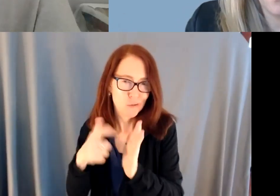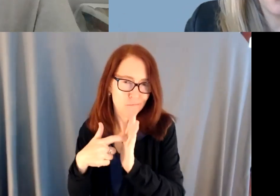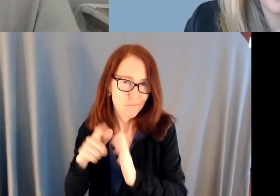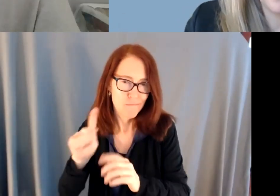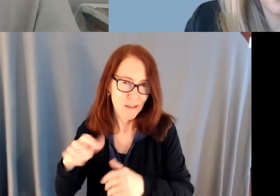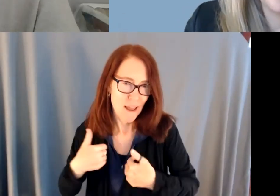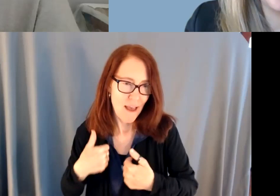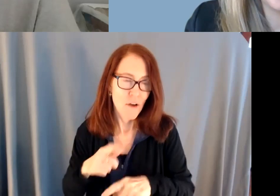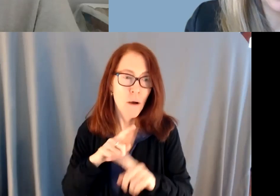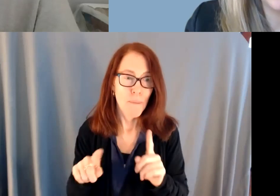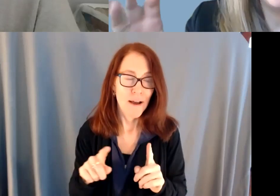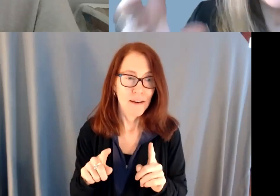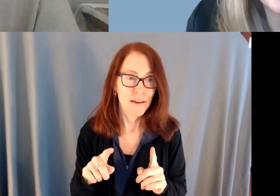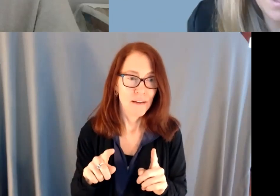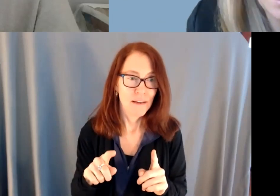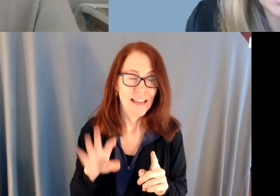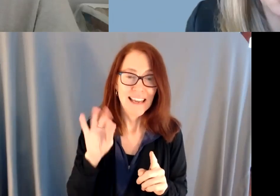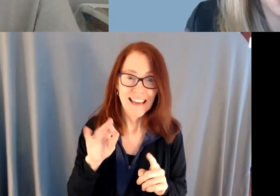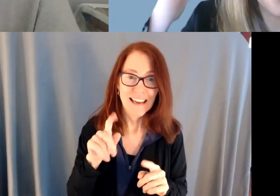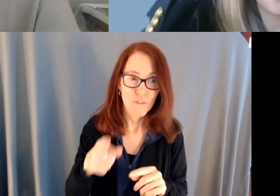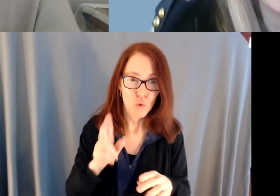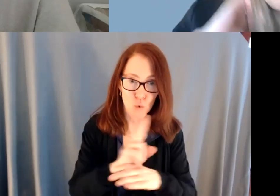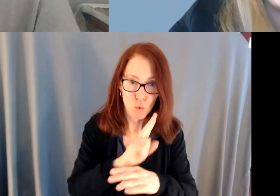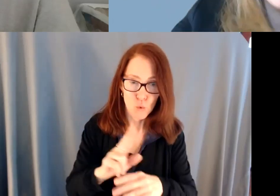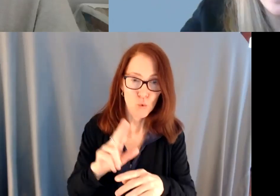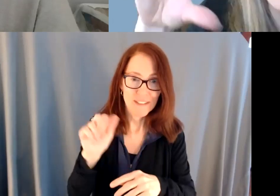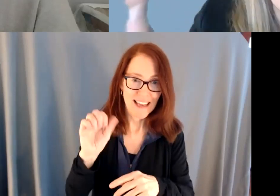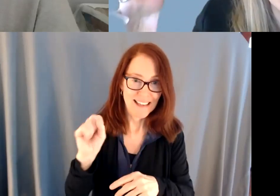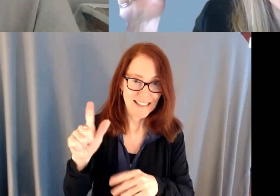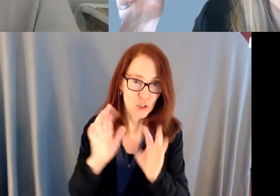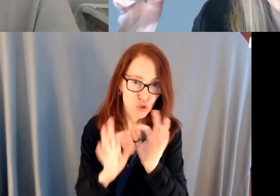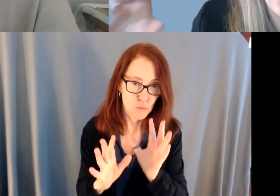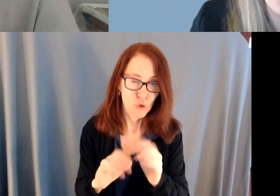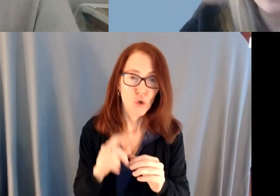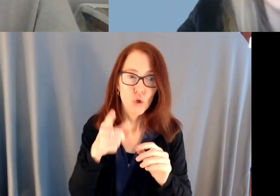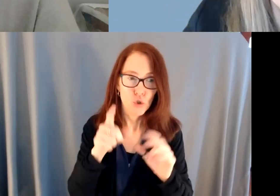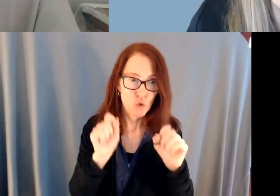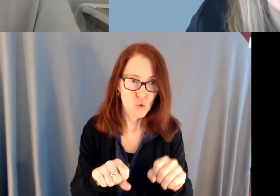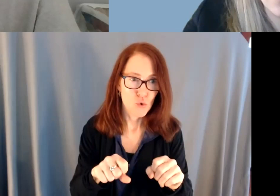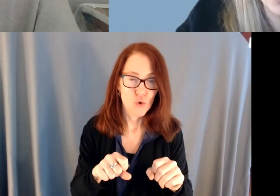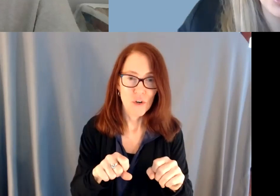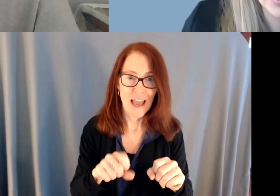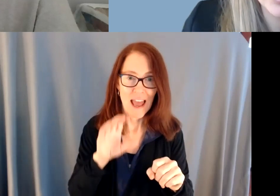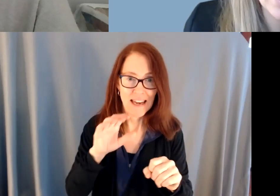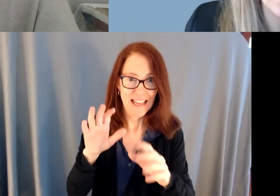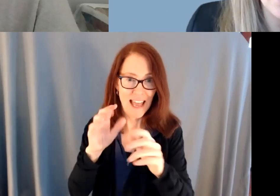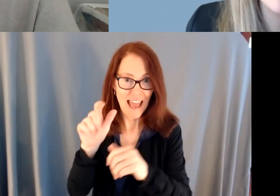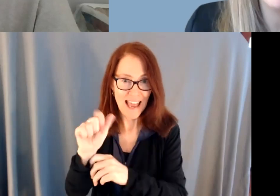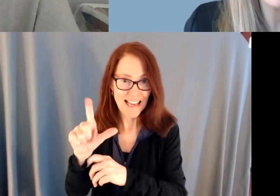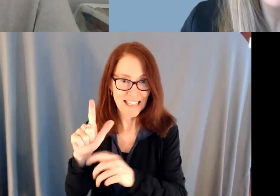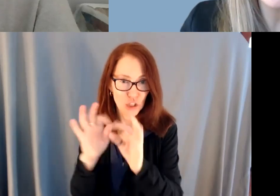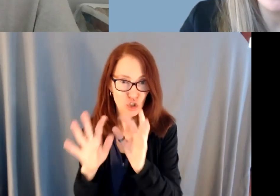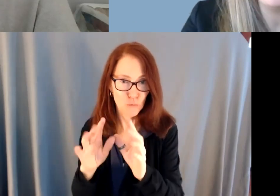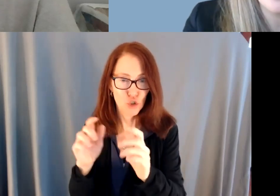you are using the ASL interpreter, you can pop their screen out and move it around and change the size of